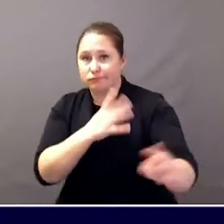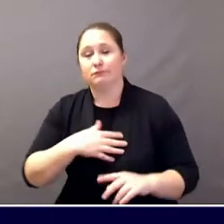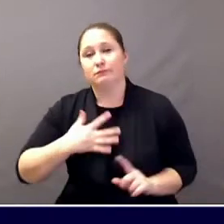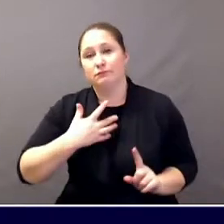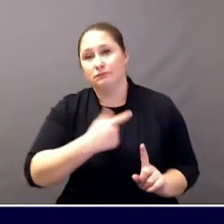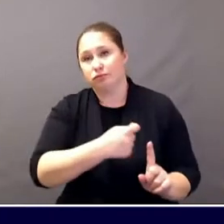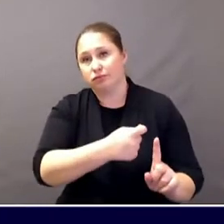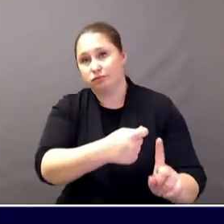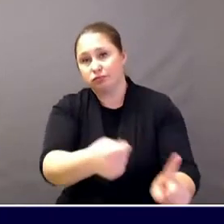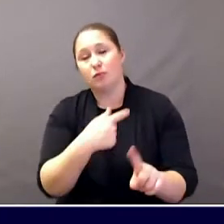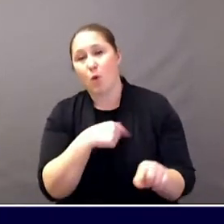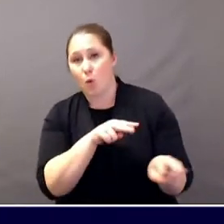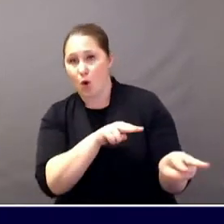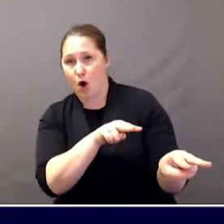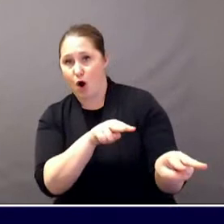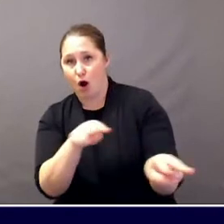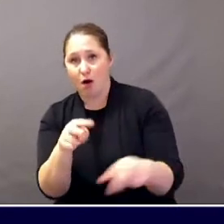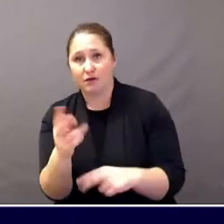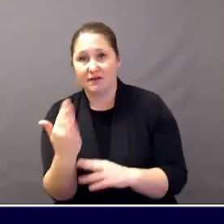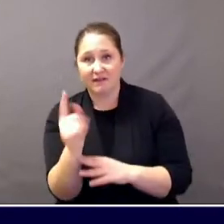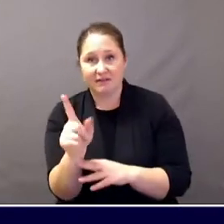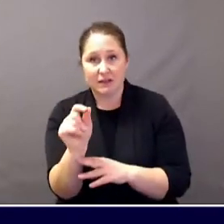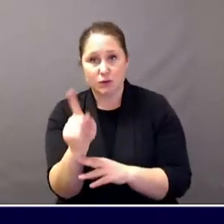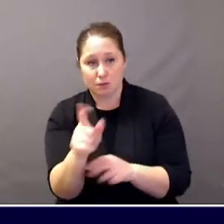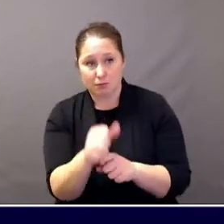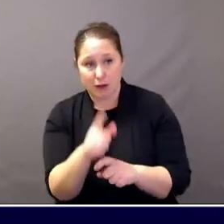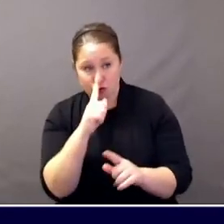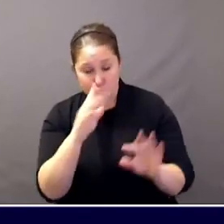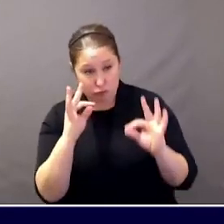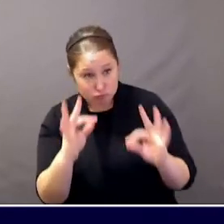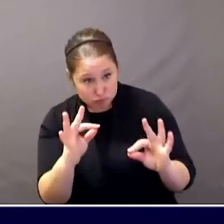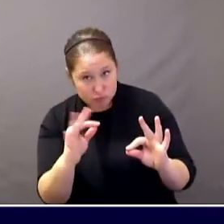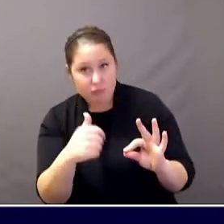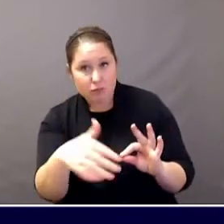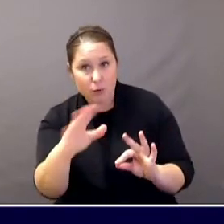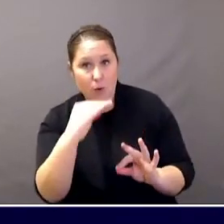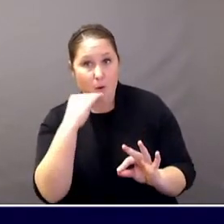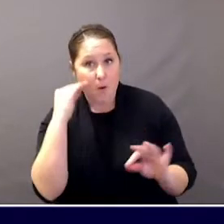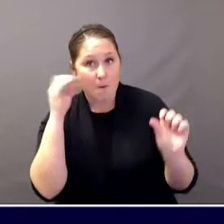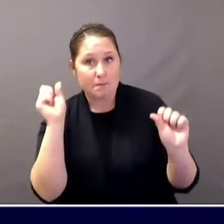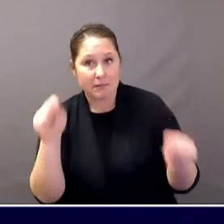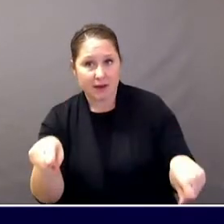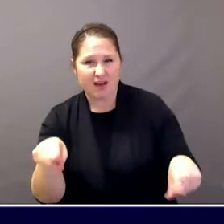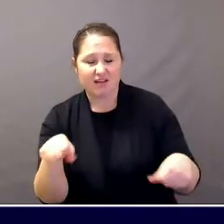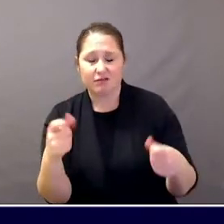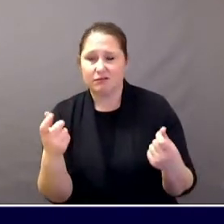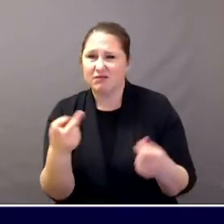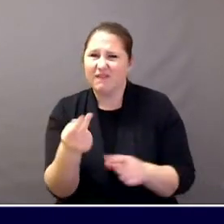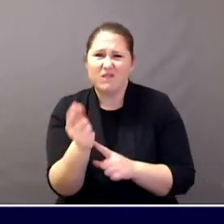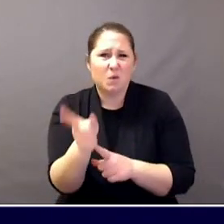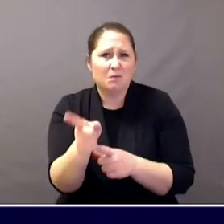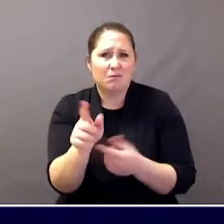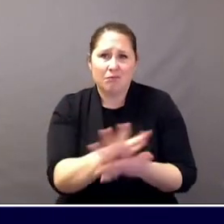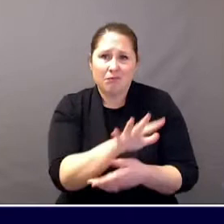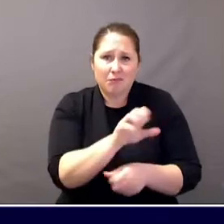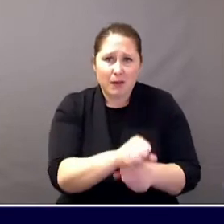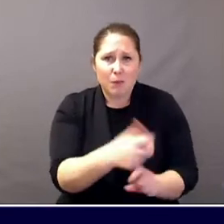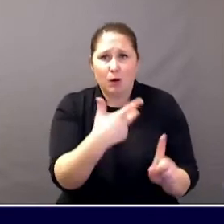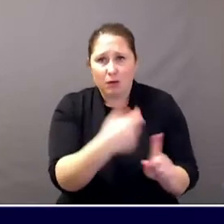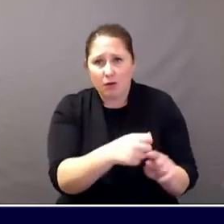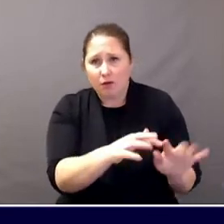vaccine and get the proper paperwork done. There's a little process, it takes a few minutes, but you also need